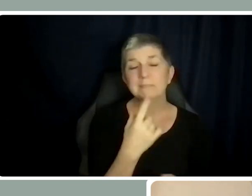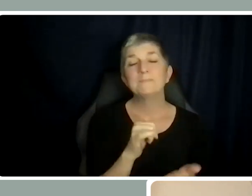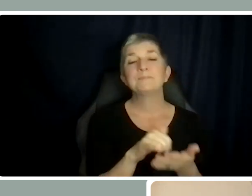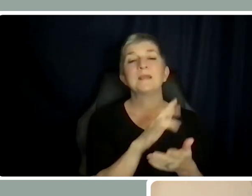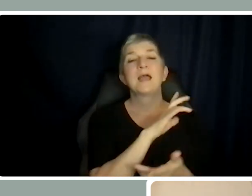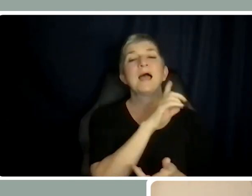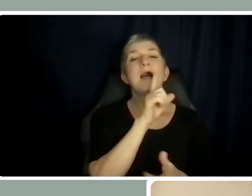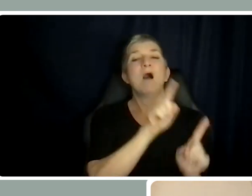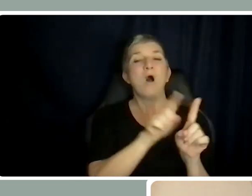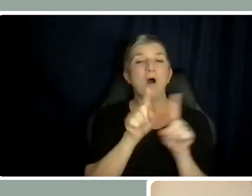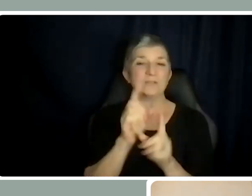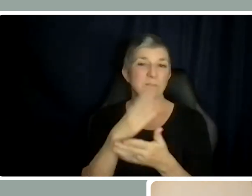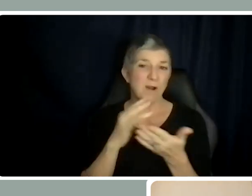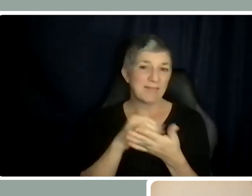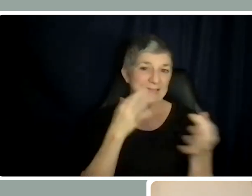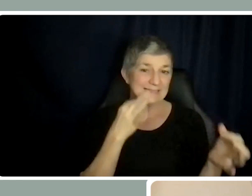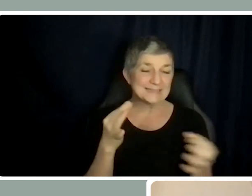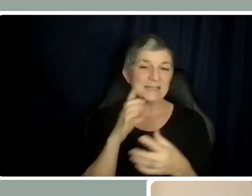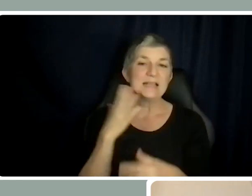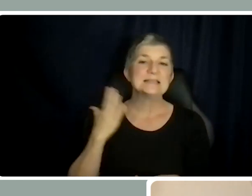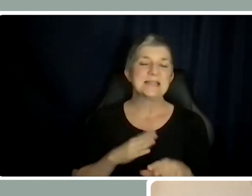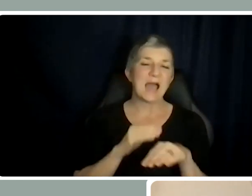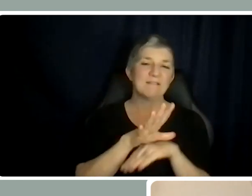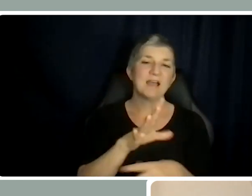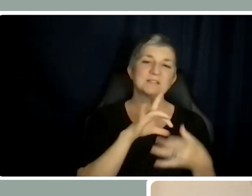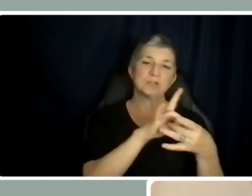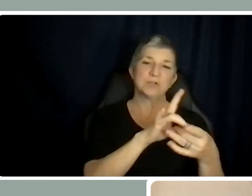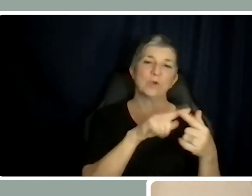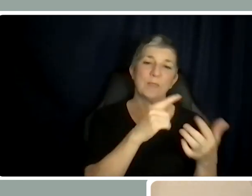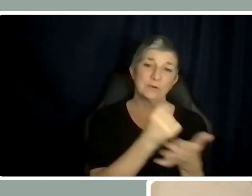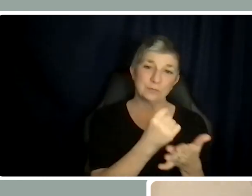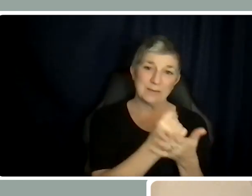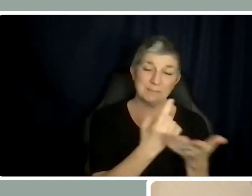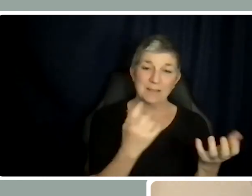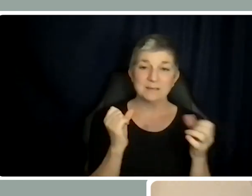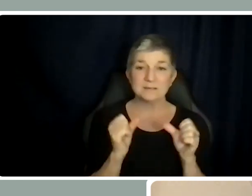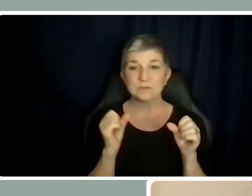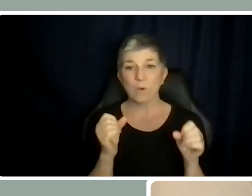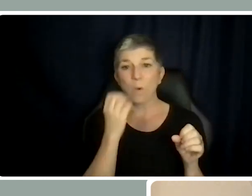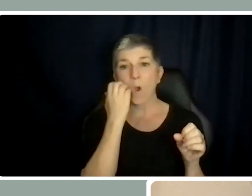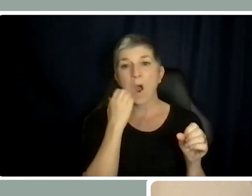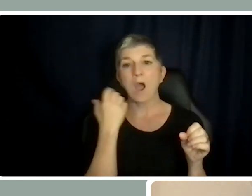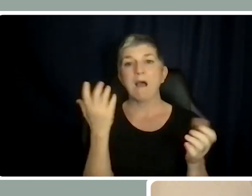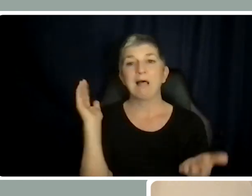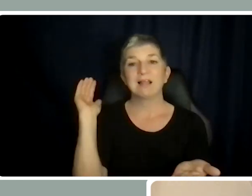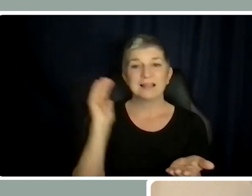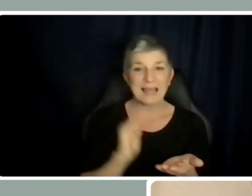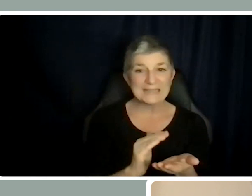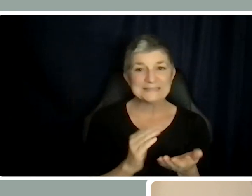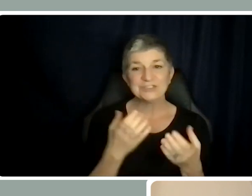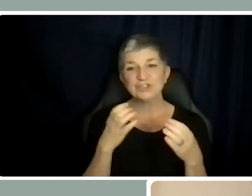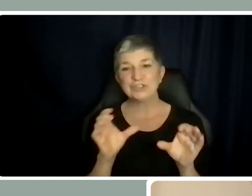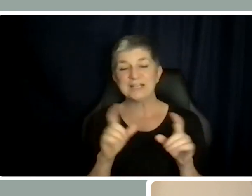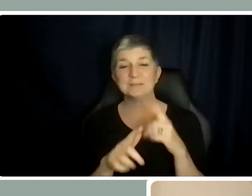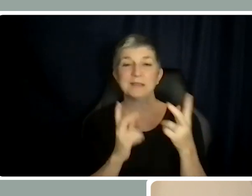into that calculus is that there are side effects associated with the treatment. And so it's less likely to be the